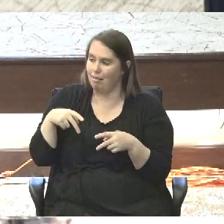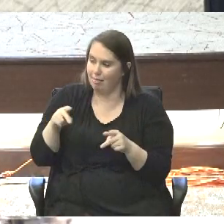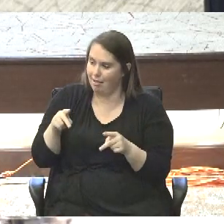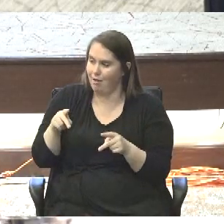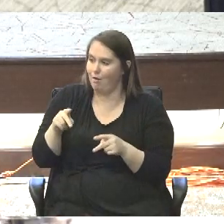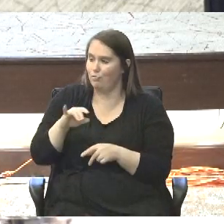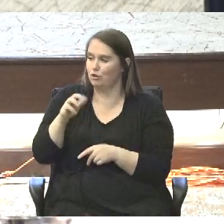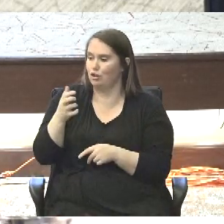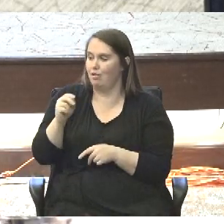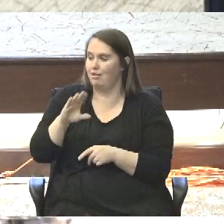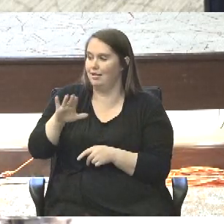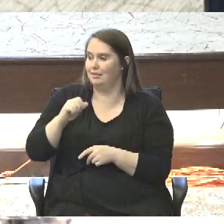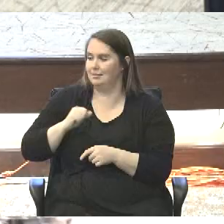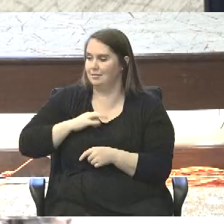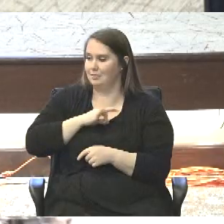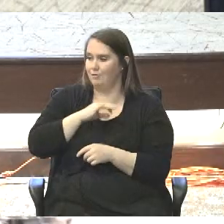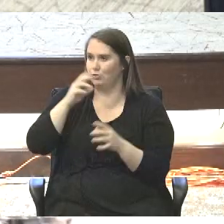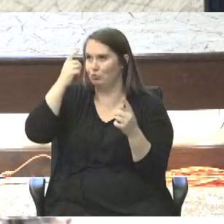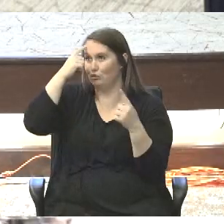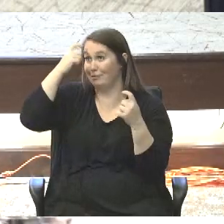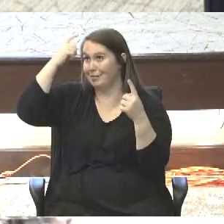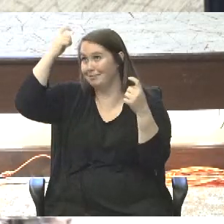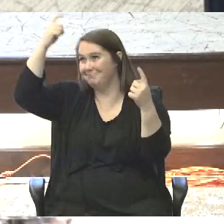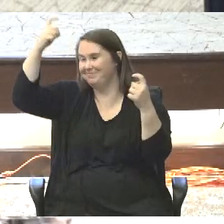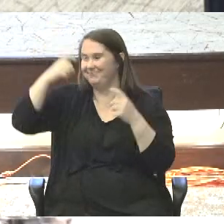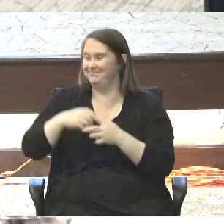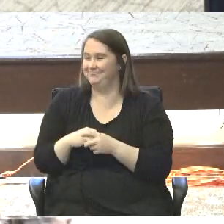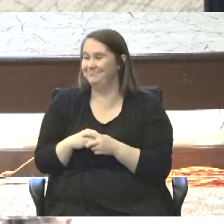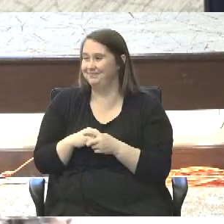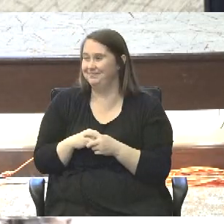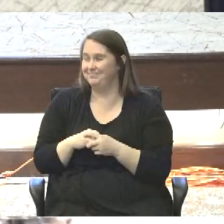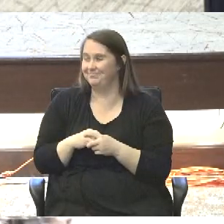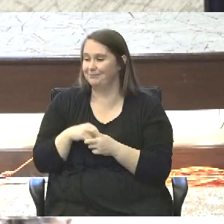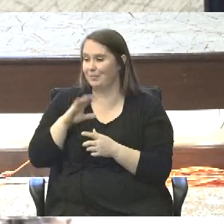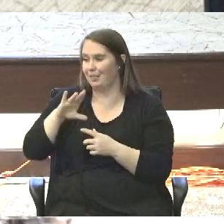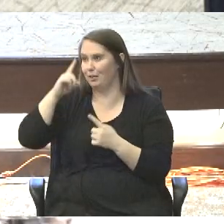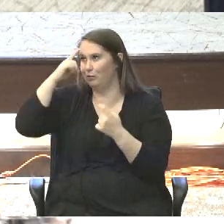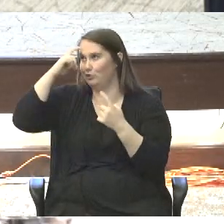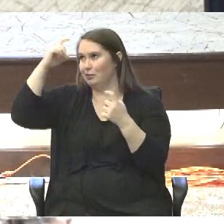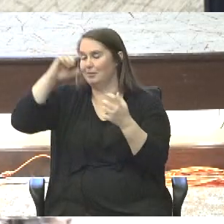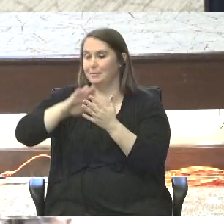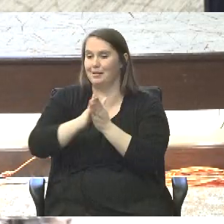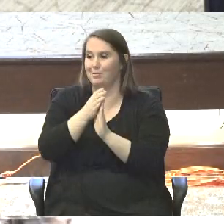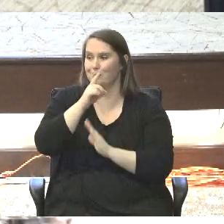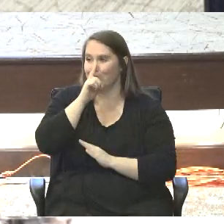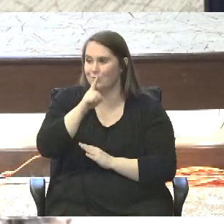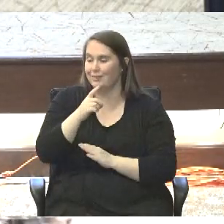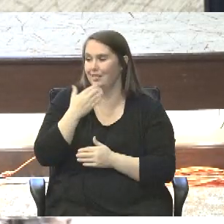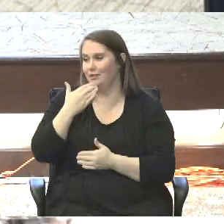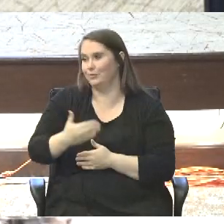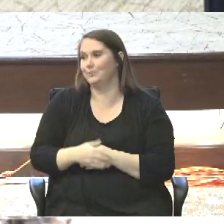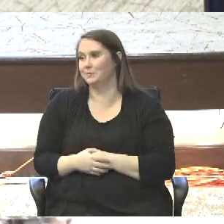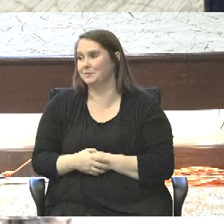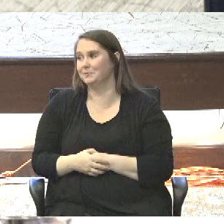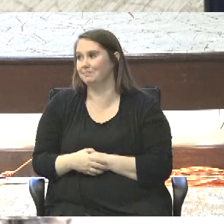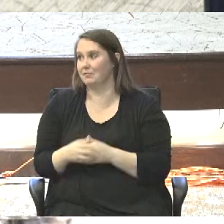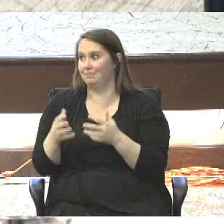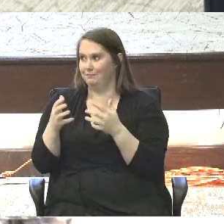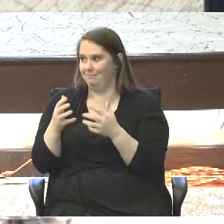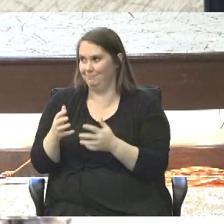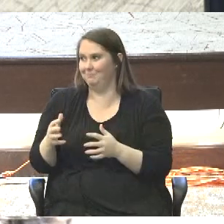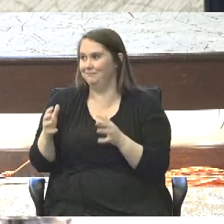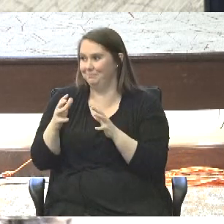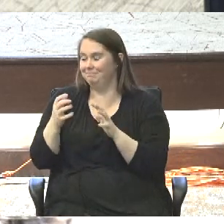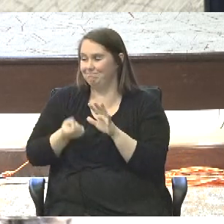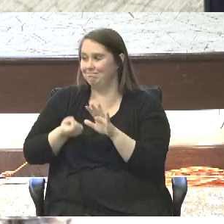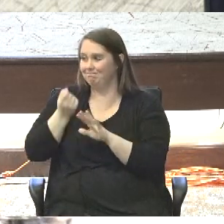his staff to dream and bring it to fruition. Thank you. I know you had a lot